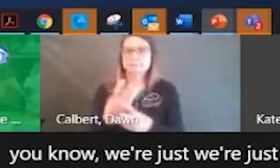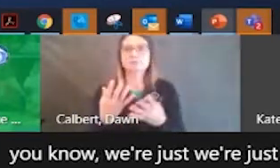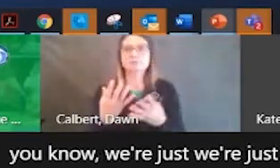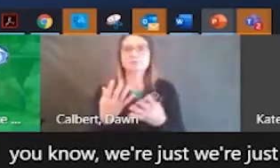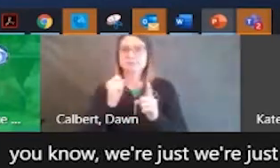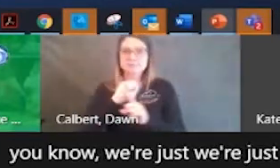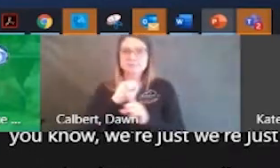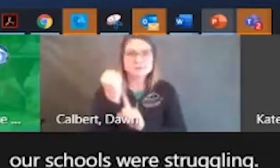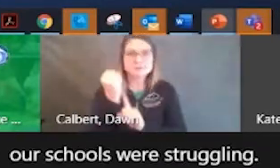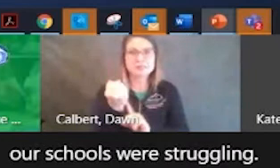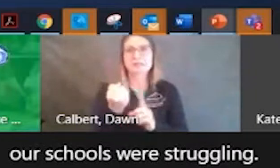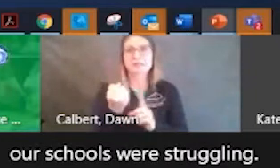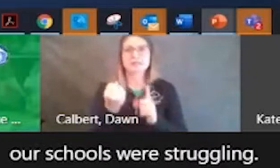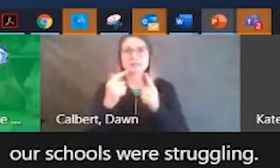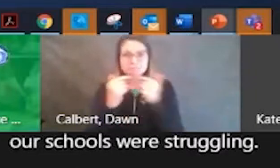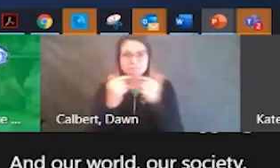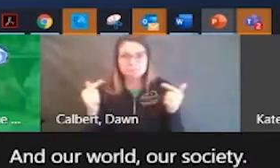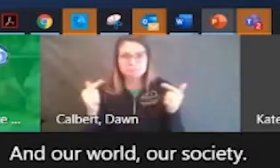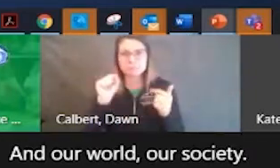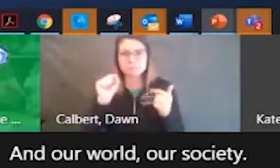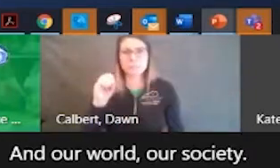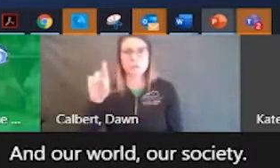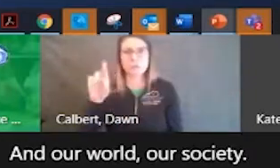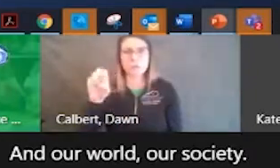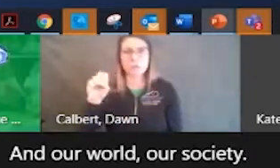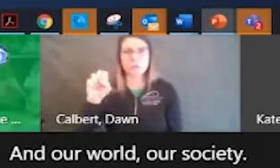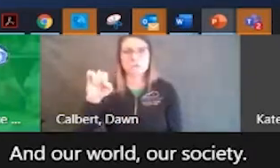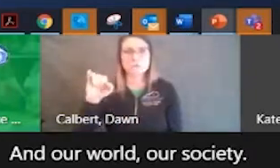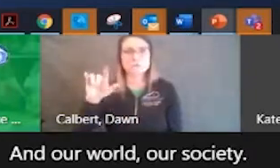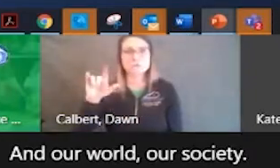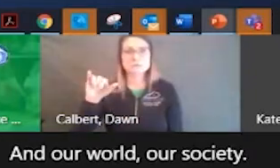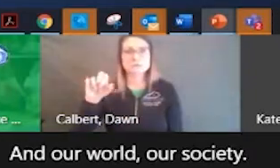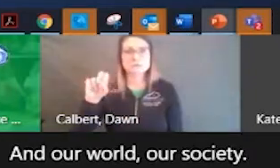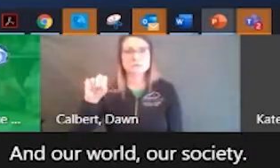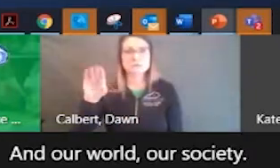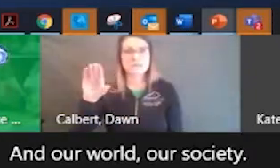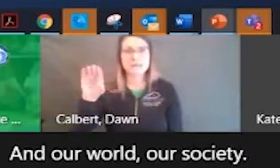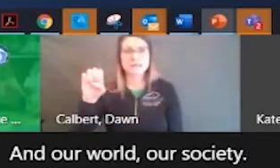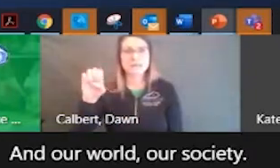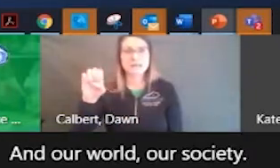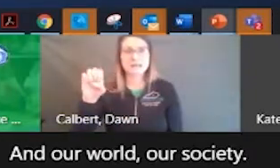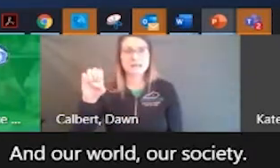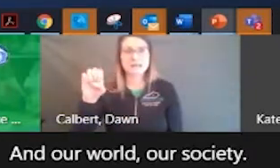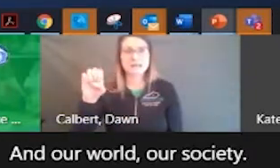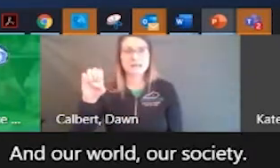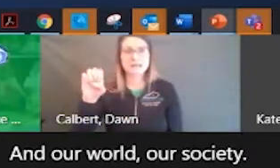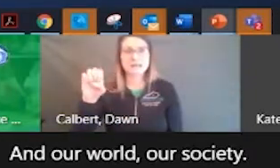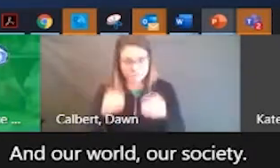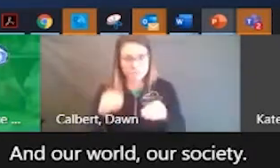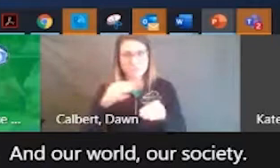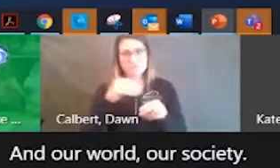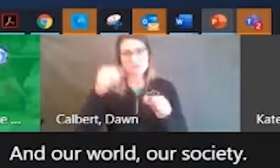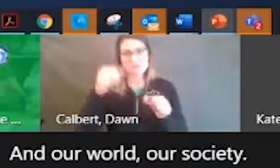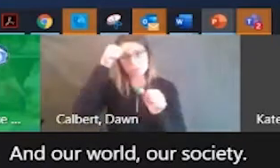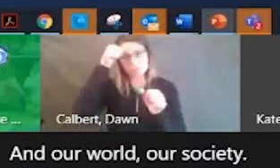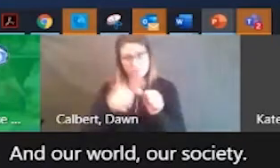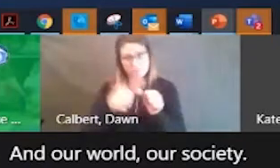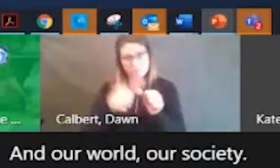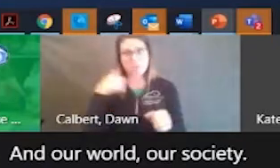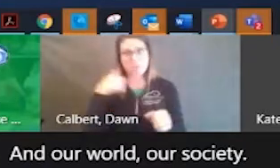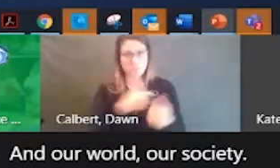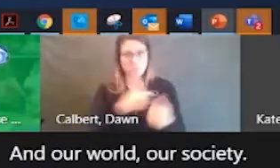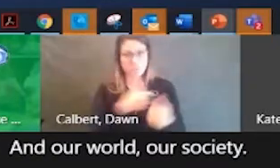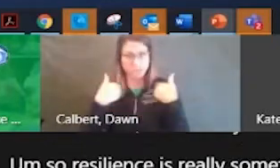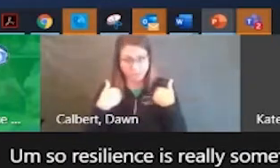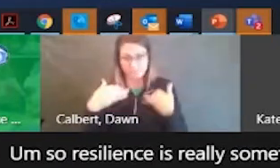So resilience is really something that we need to focus on, and we need to remember that we have this within